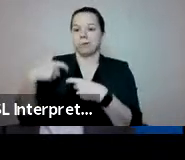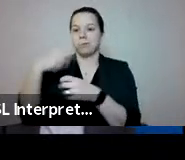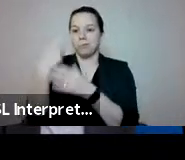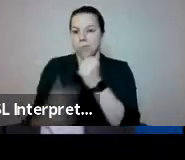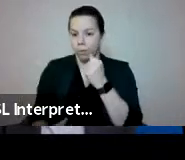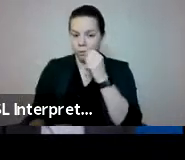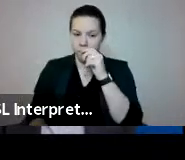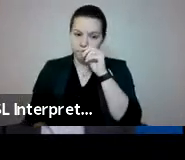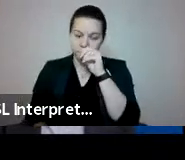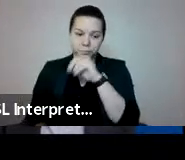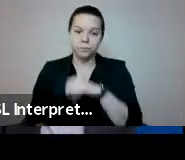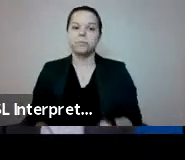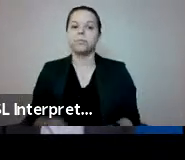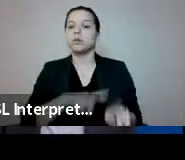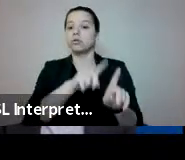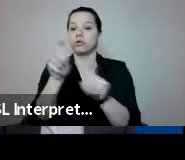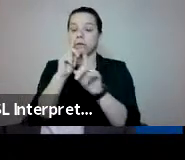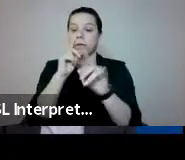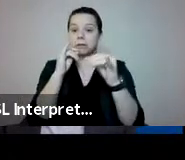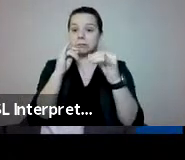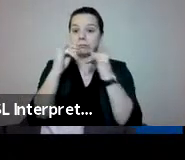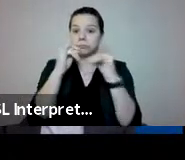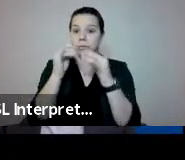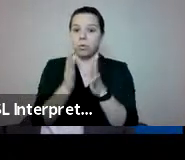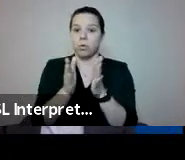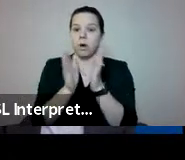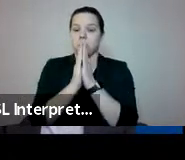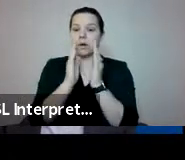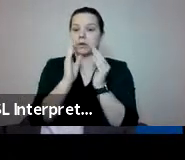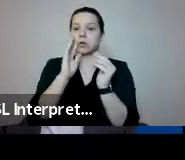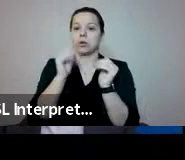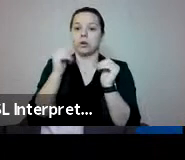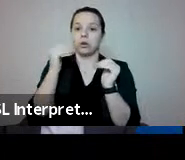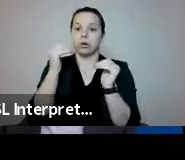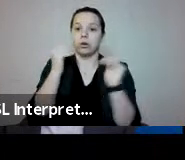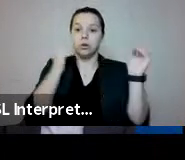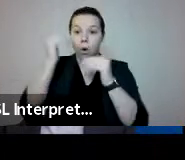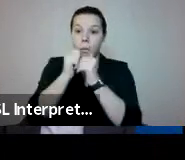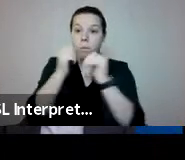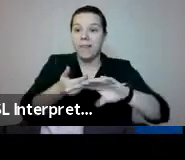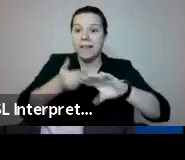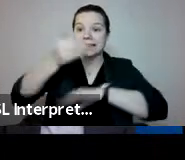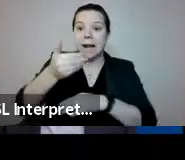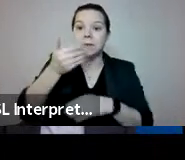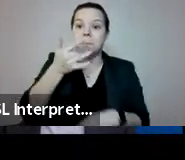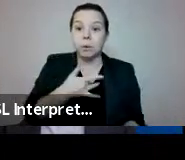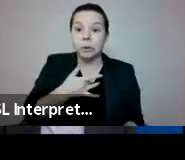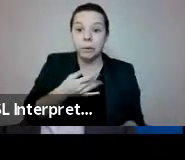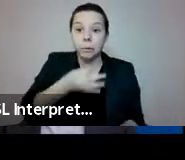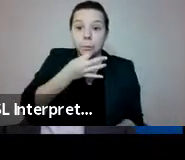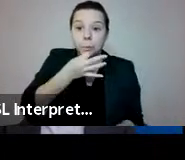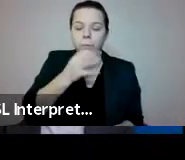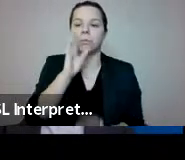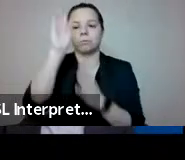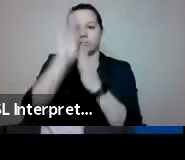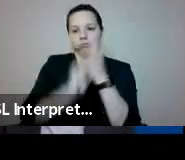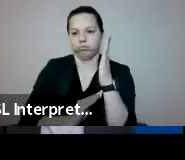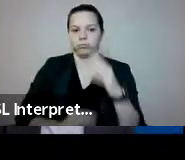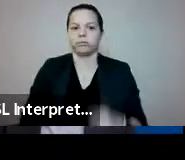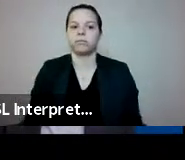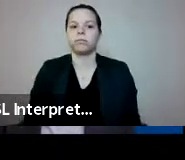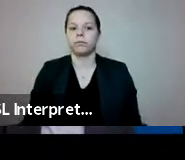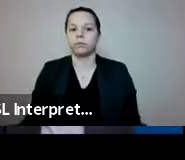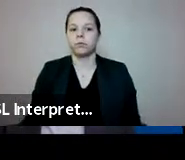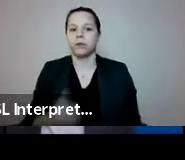survey instructions requested that the adult with the next birthday complete the questionnaire. A $2 cash prepaid